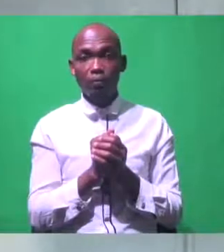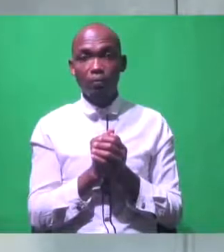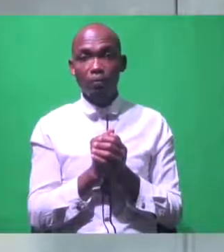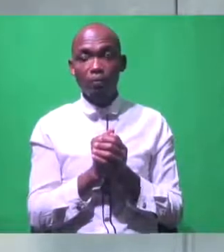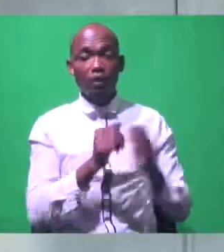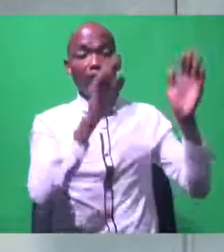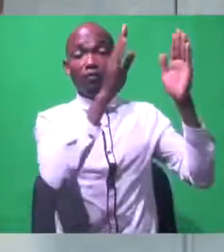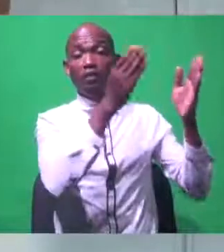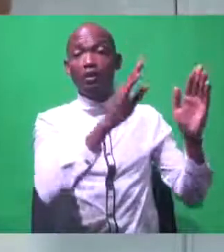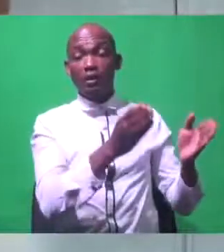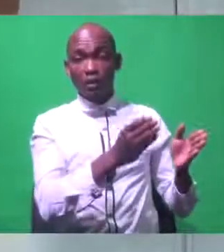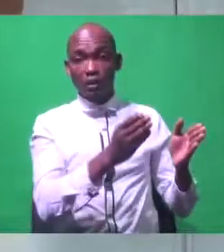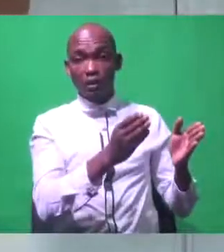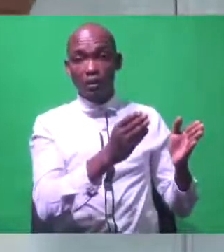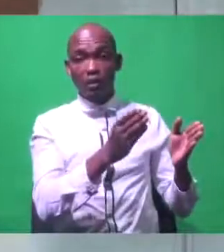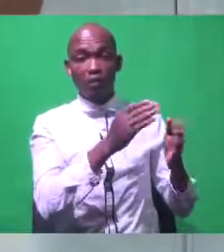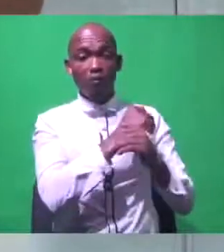Features of